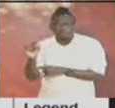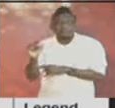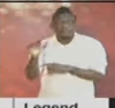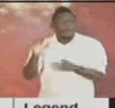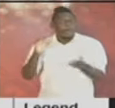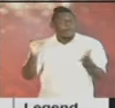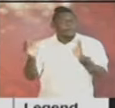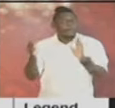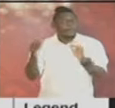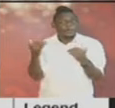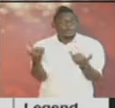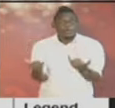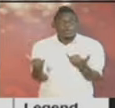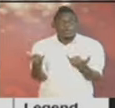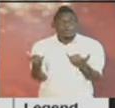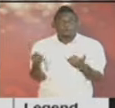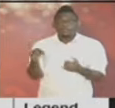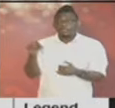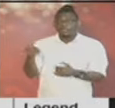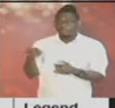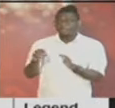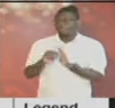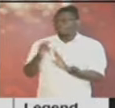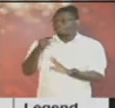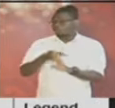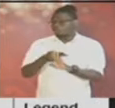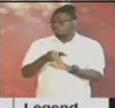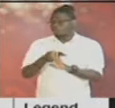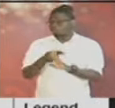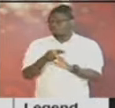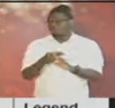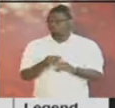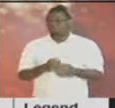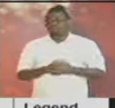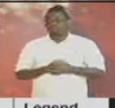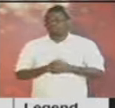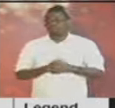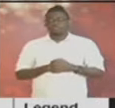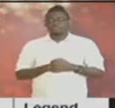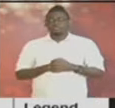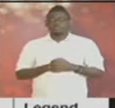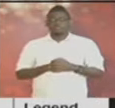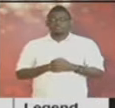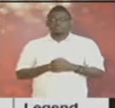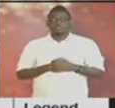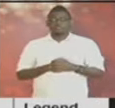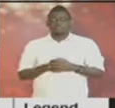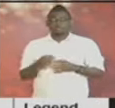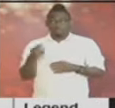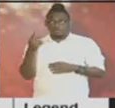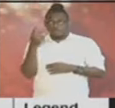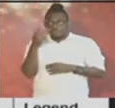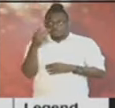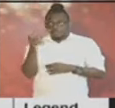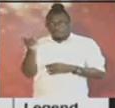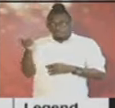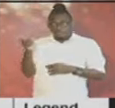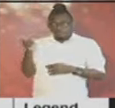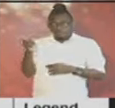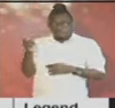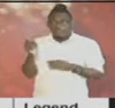Weeks 10 and 11, which we see in the other slide. As we look at this other slide, we see that not only are more